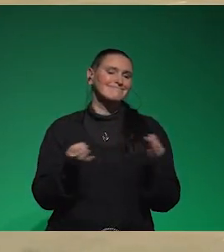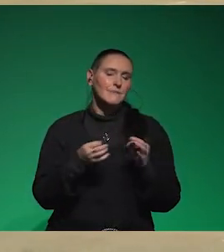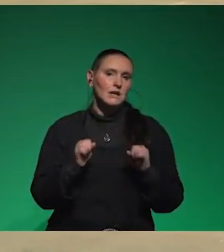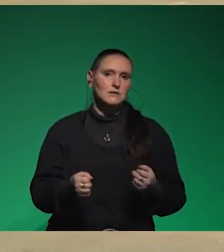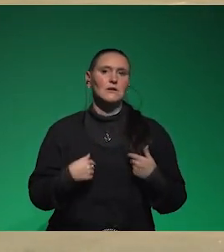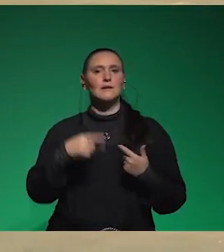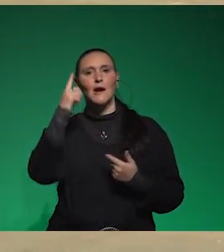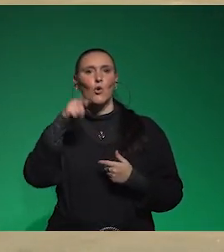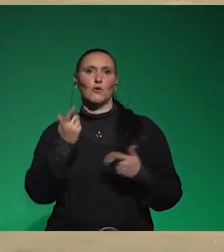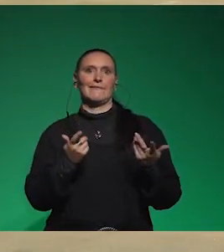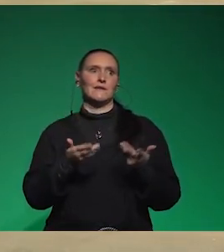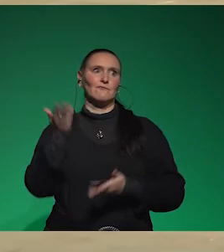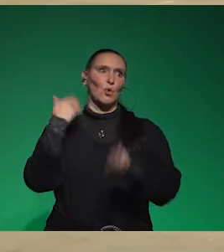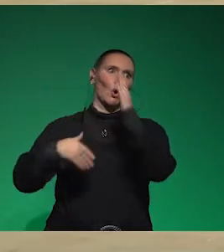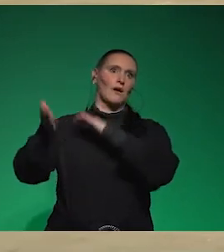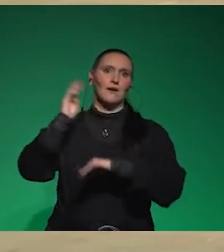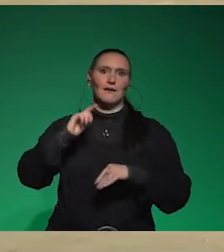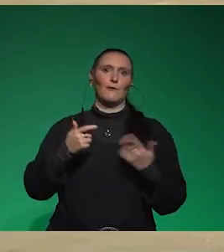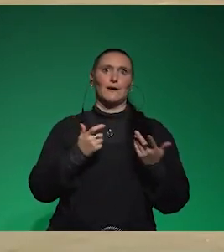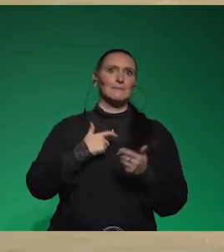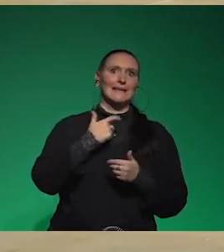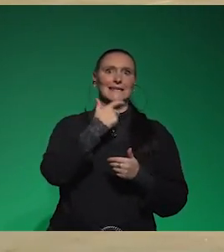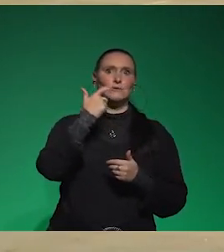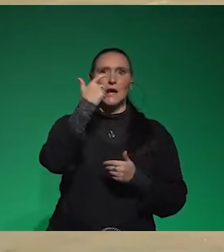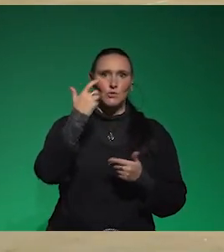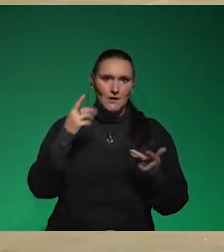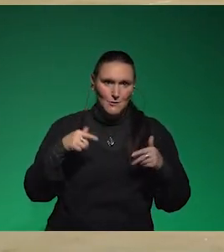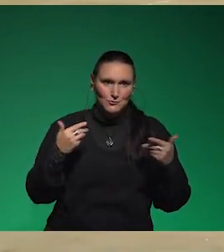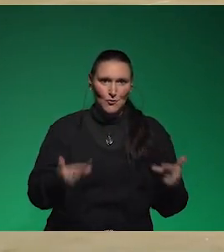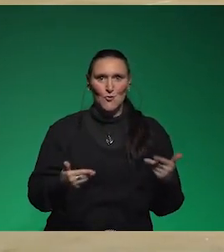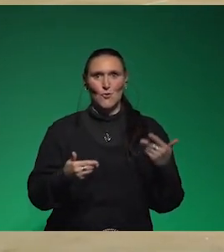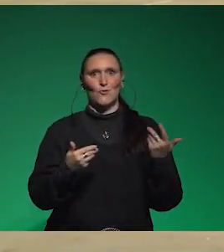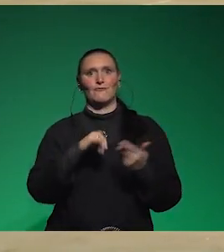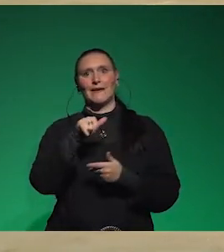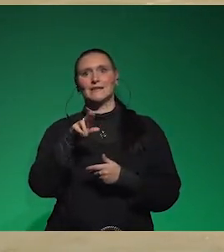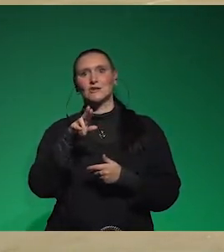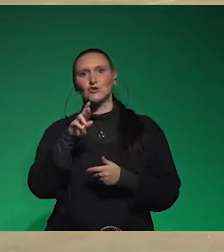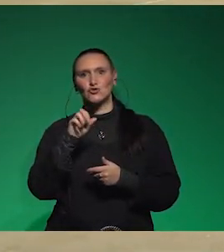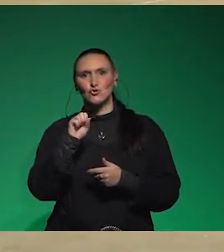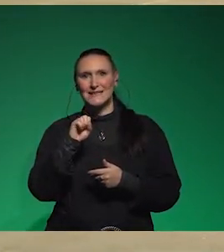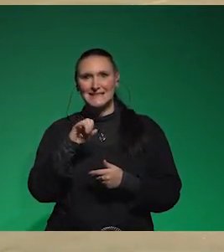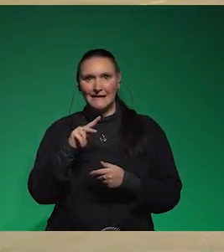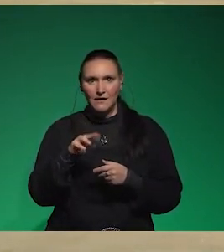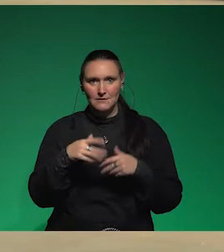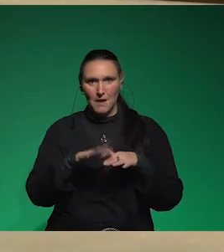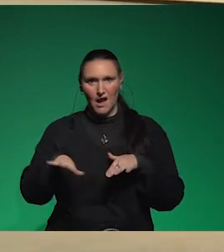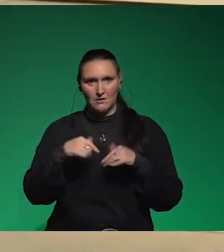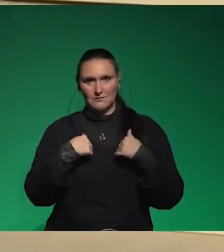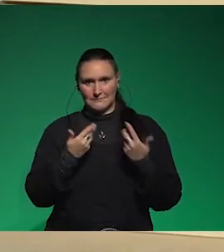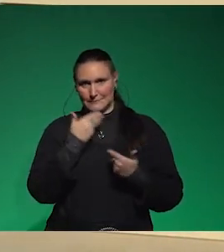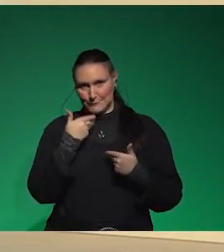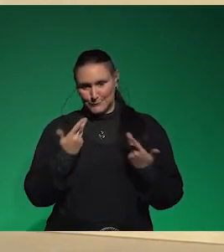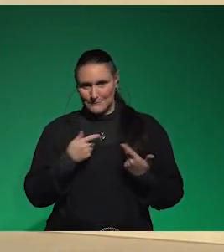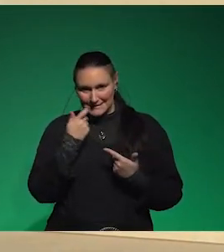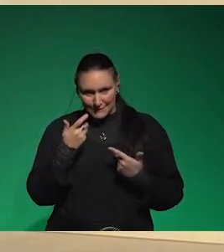humans. There are, of course, species are adapting. They're also changing genetically and adapting